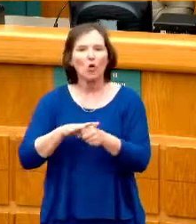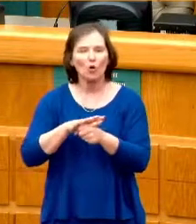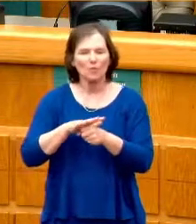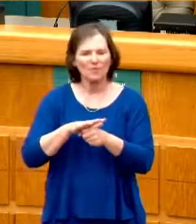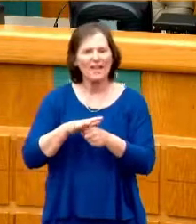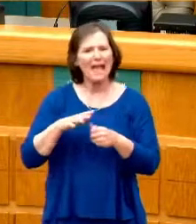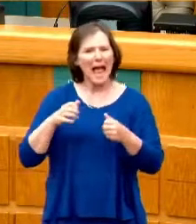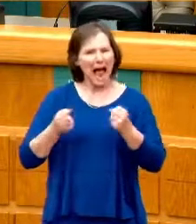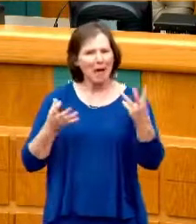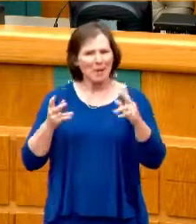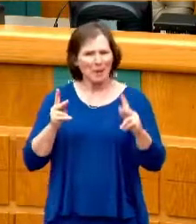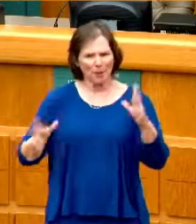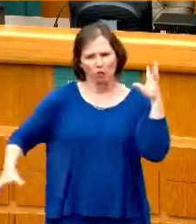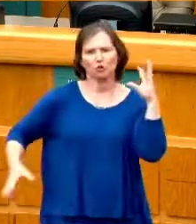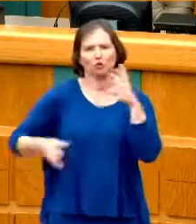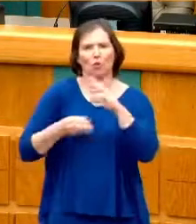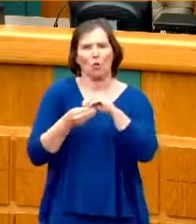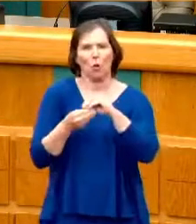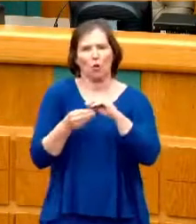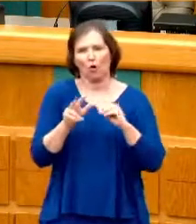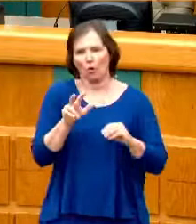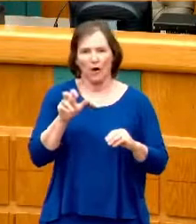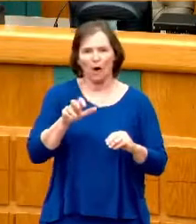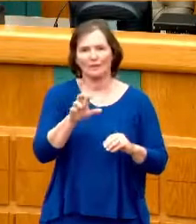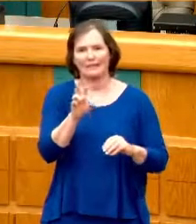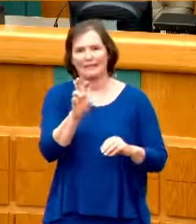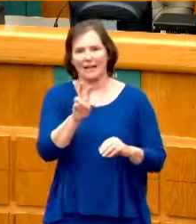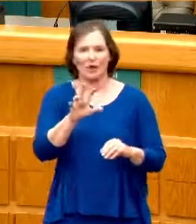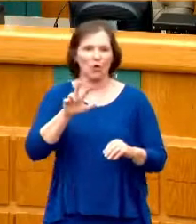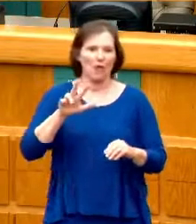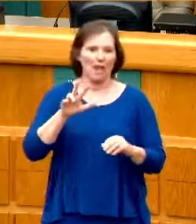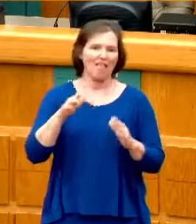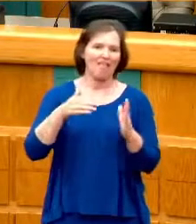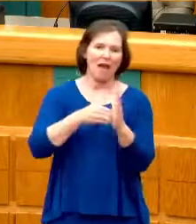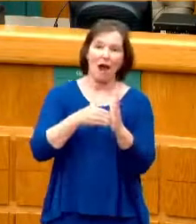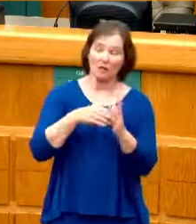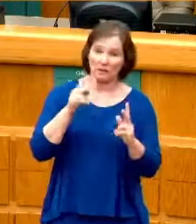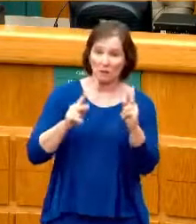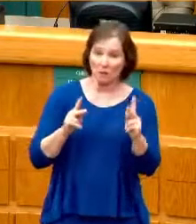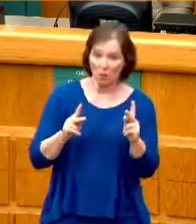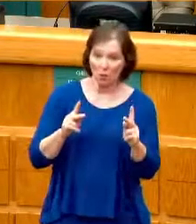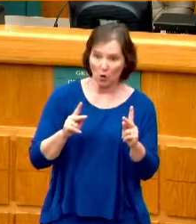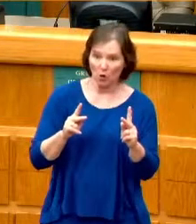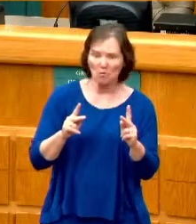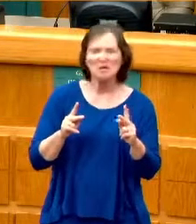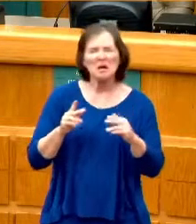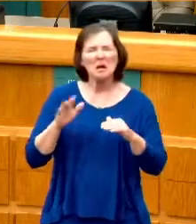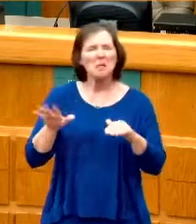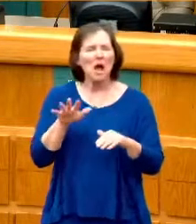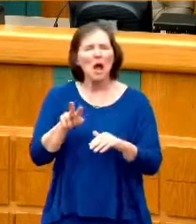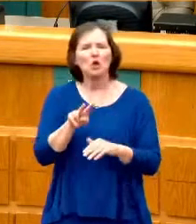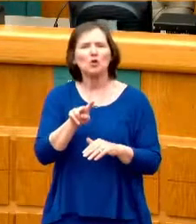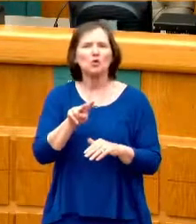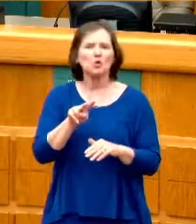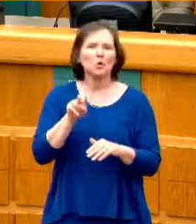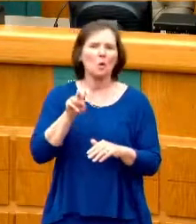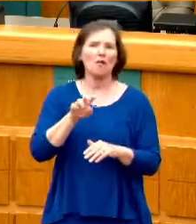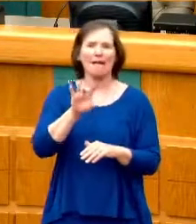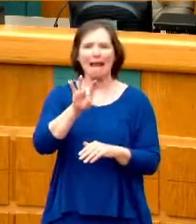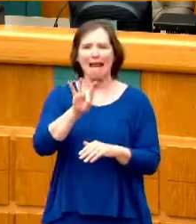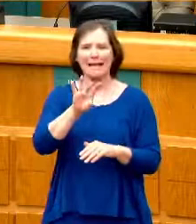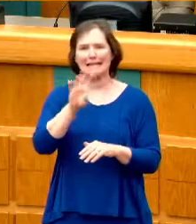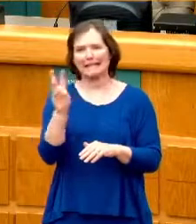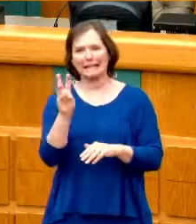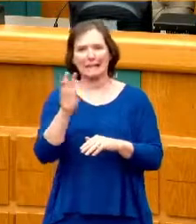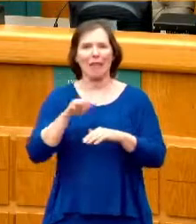approximately 373,000 people, and of that population, 284,000 of them are ages 16 and over. With the City County Health